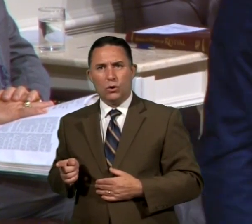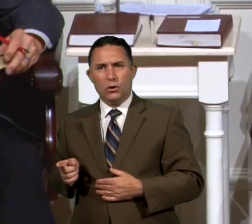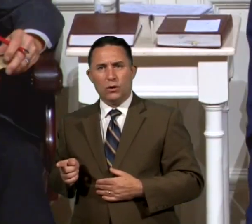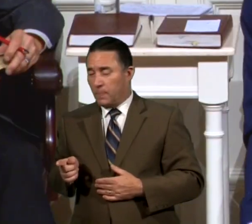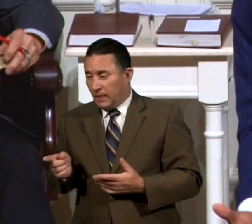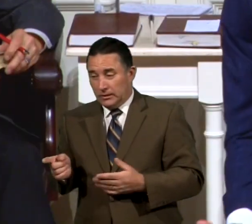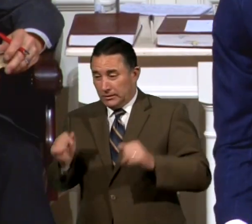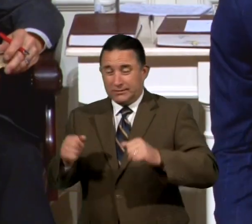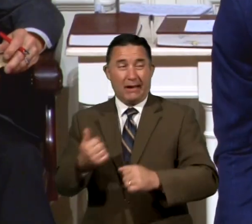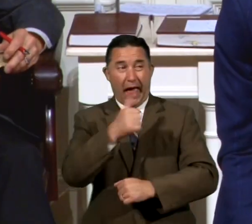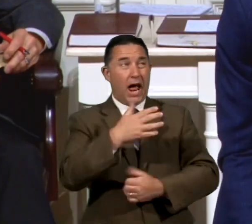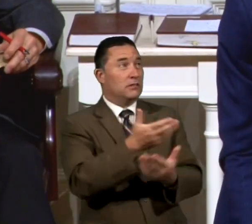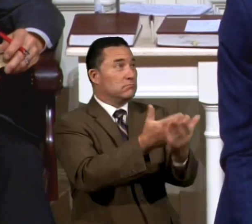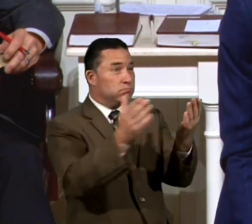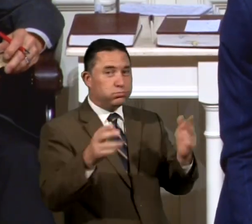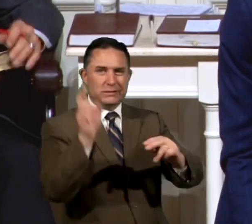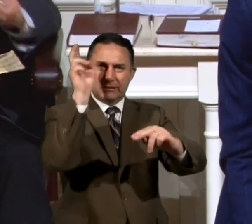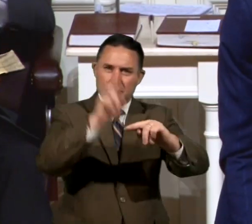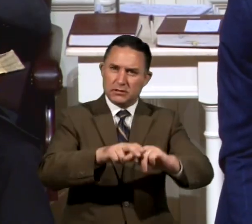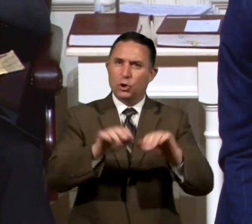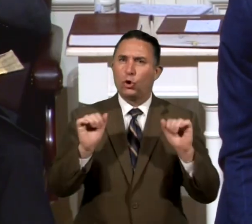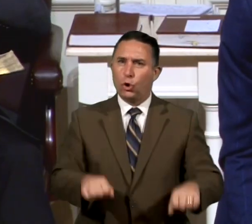Dude, you could have sat anywhere.